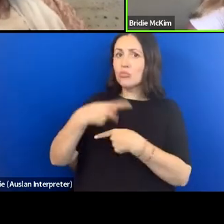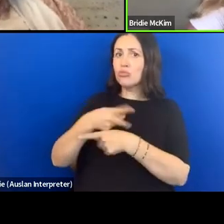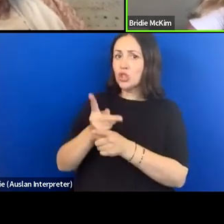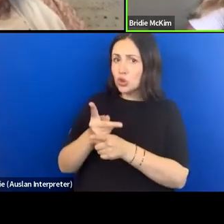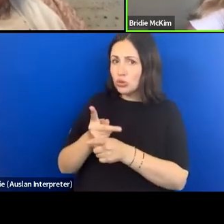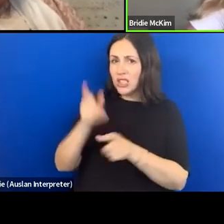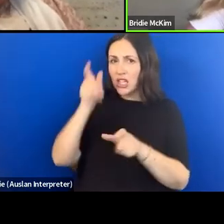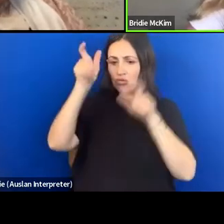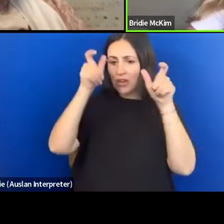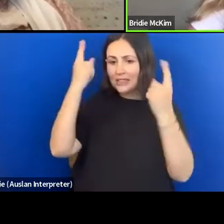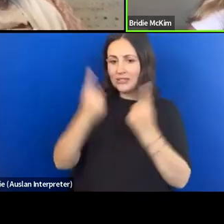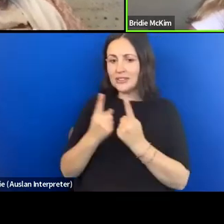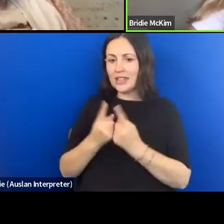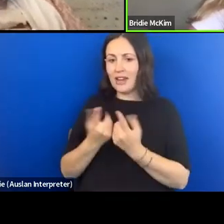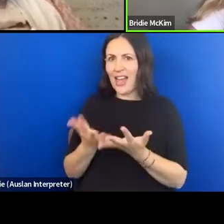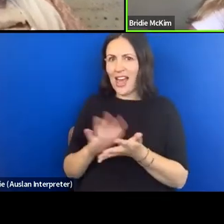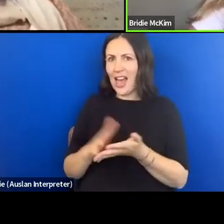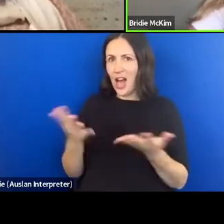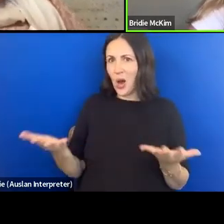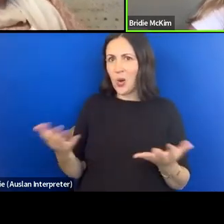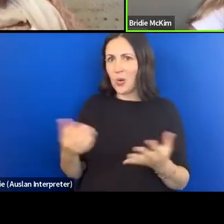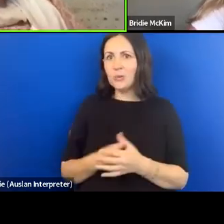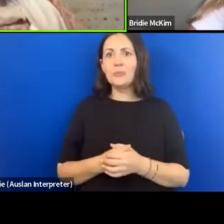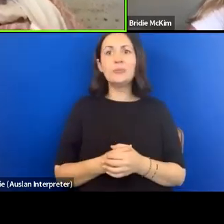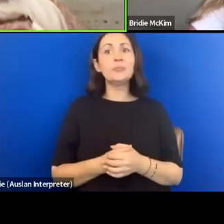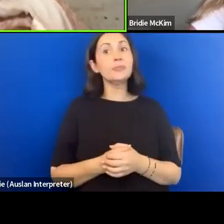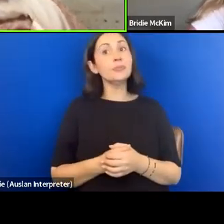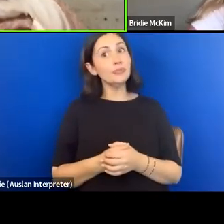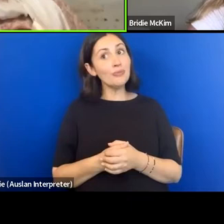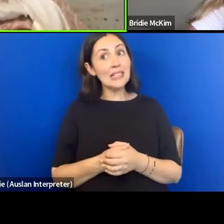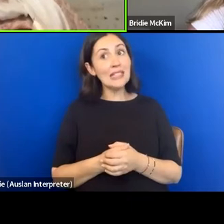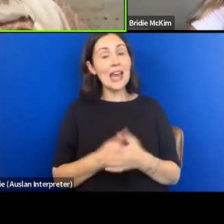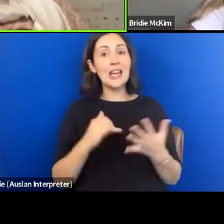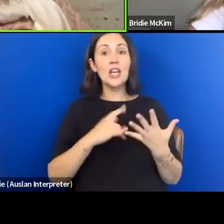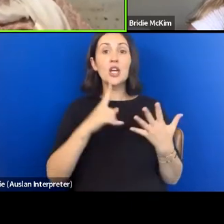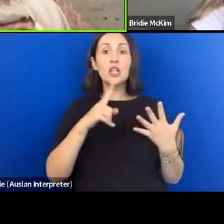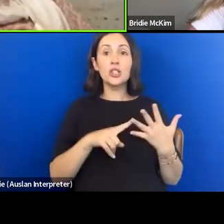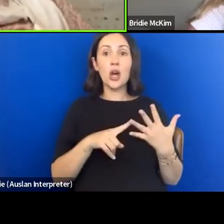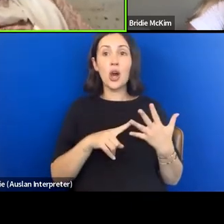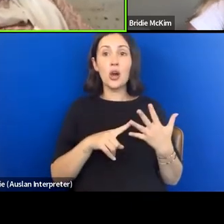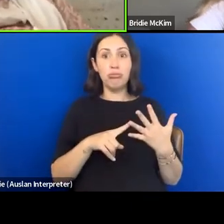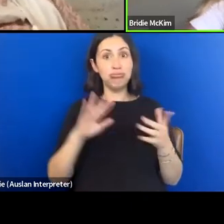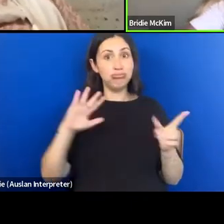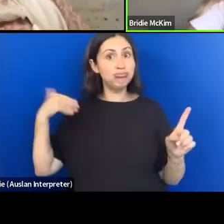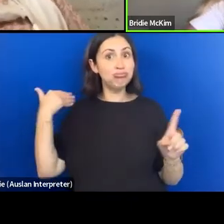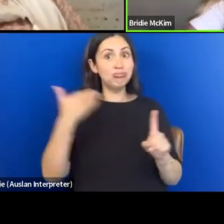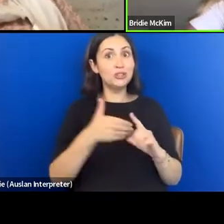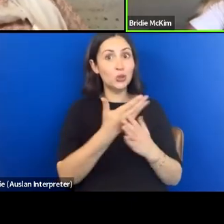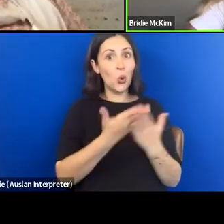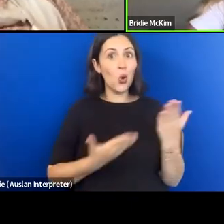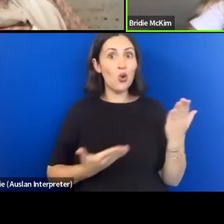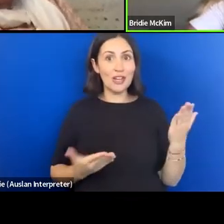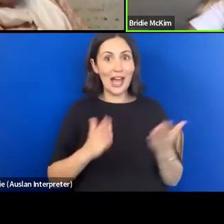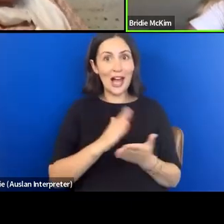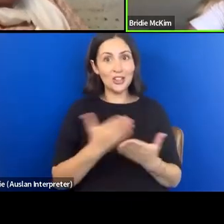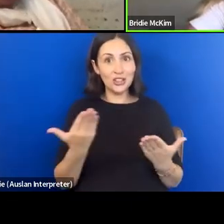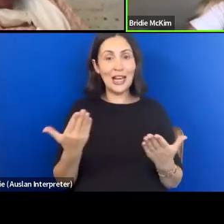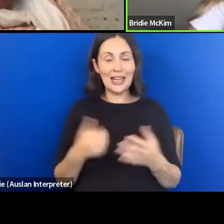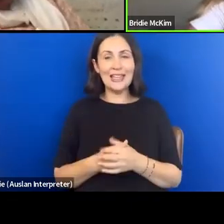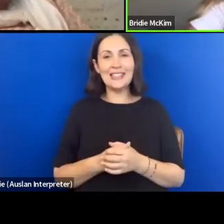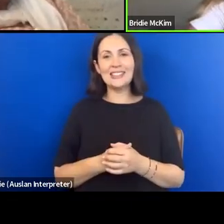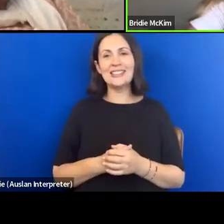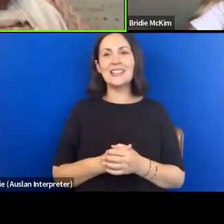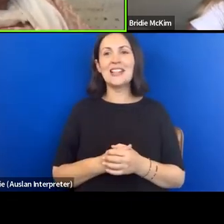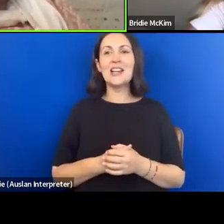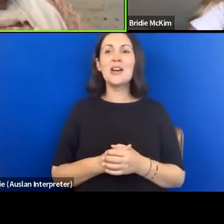creative stuff you do in the arts? Yeah, great. It's quite a story. But it is.